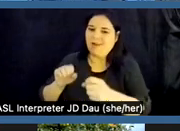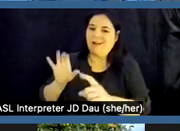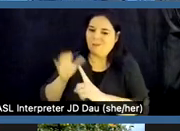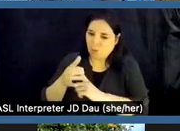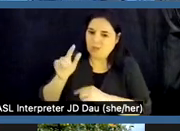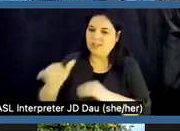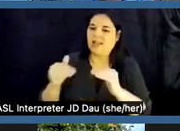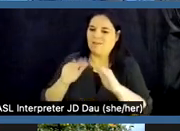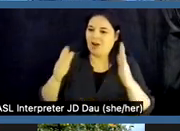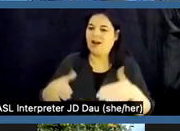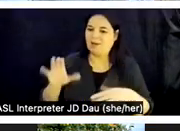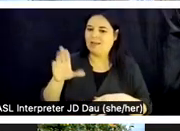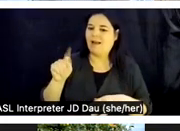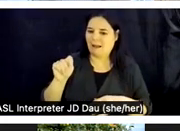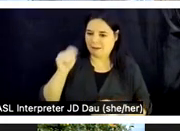And so the